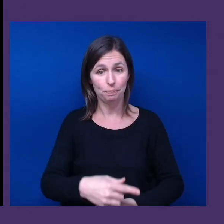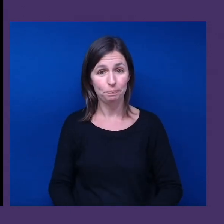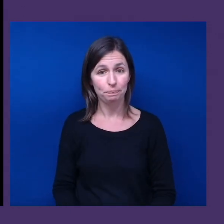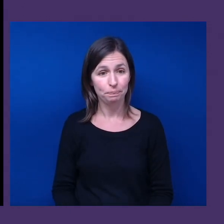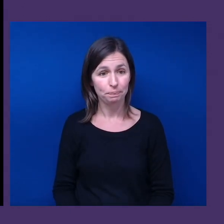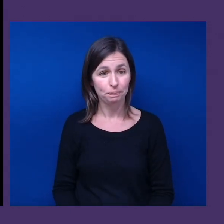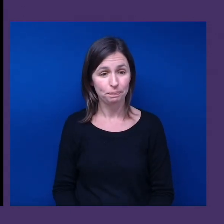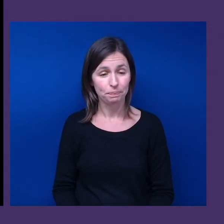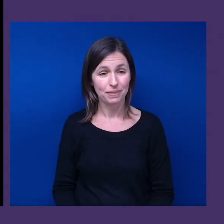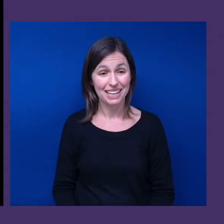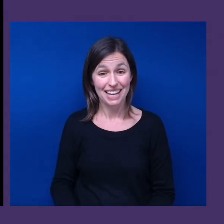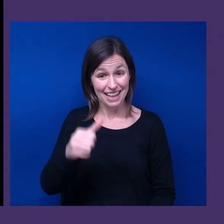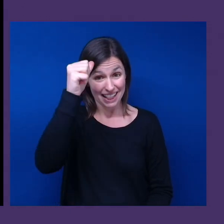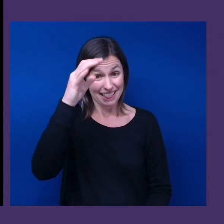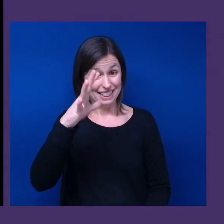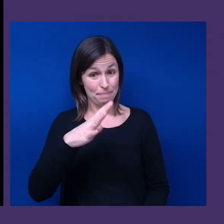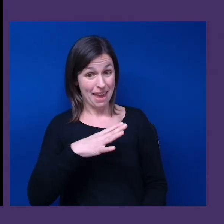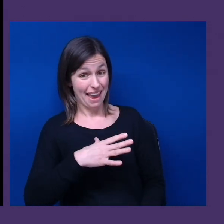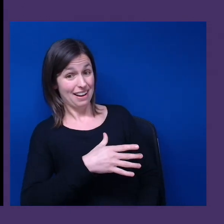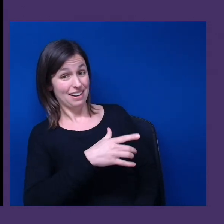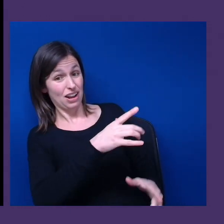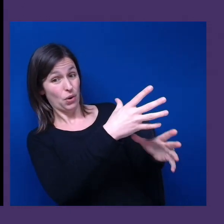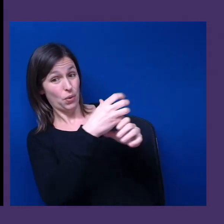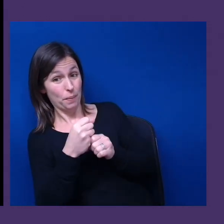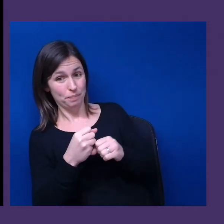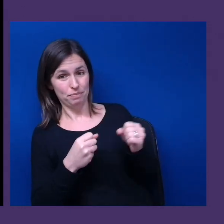The man in the suit leans back to catch a ball, while the other man throws another ball.